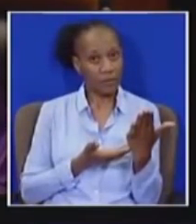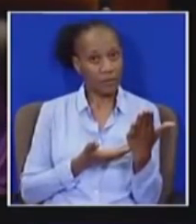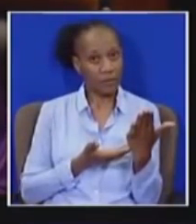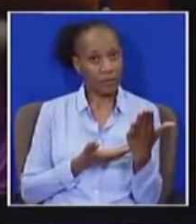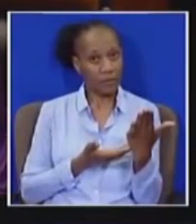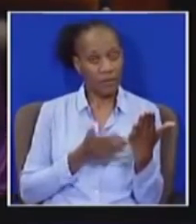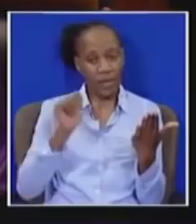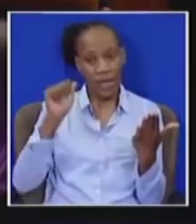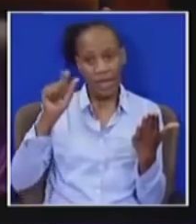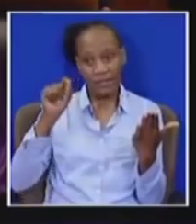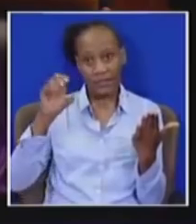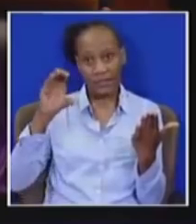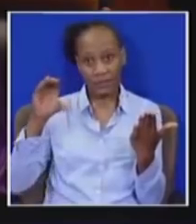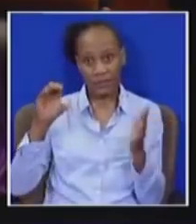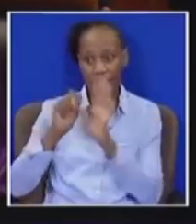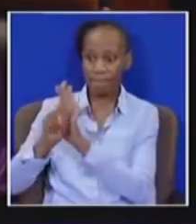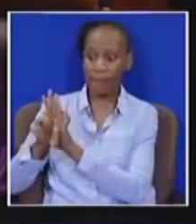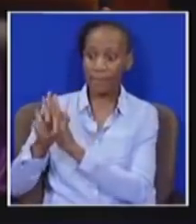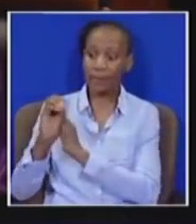the ATC.